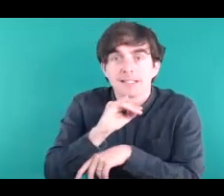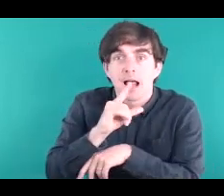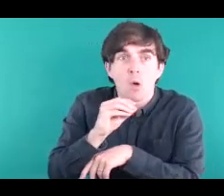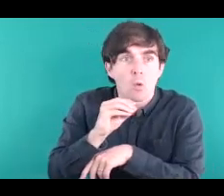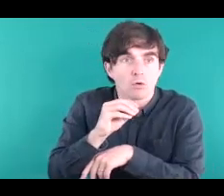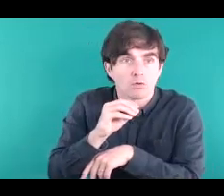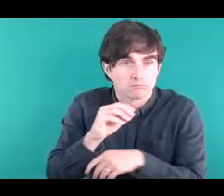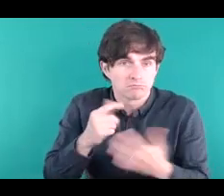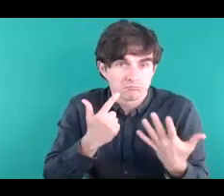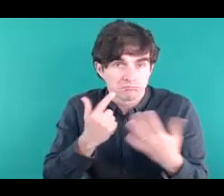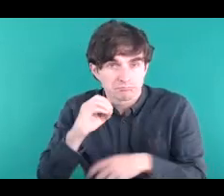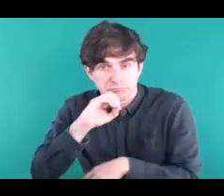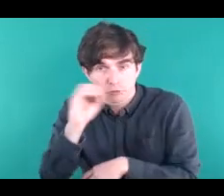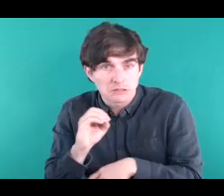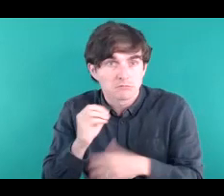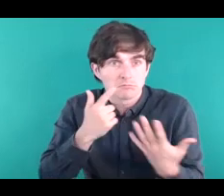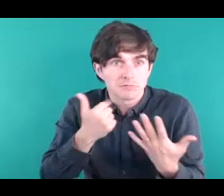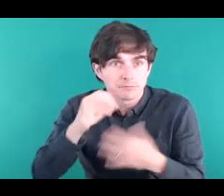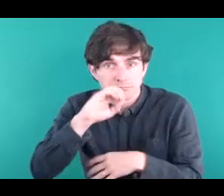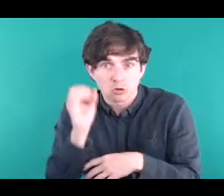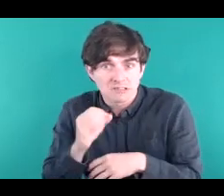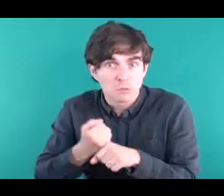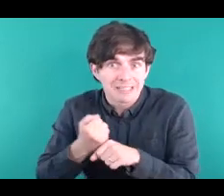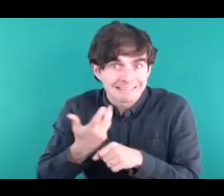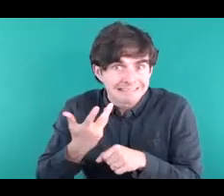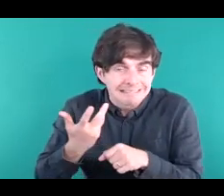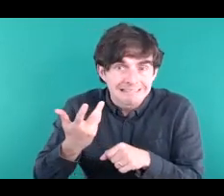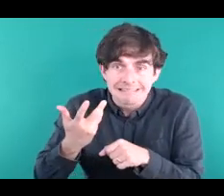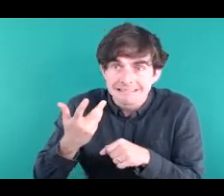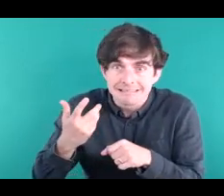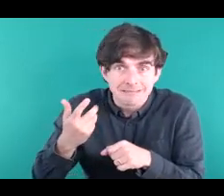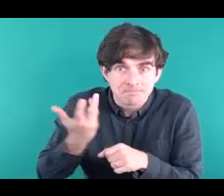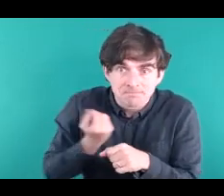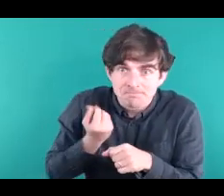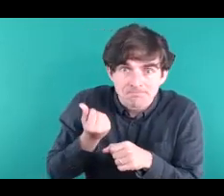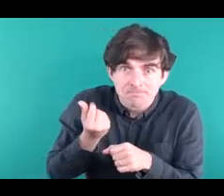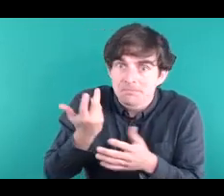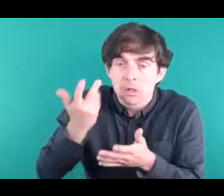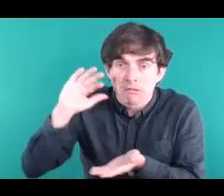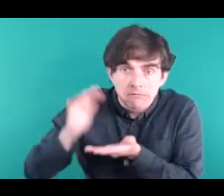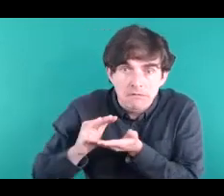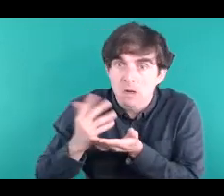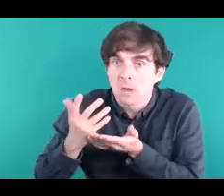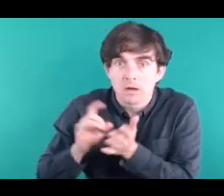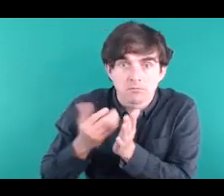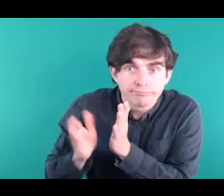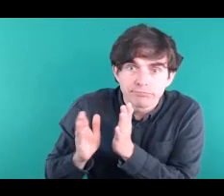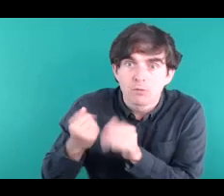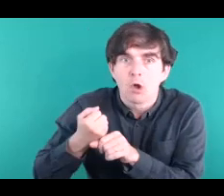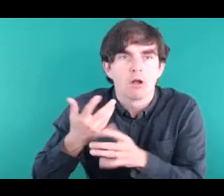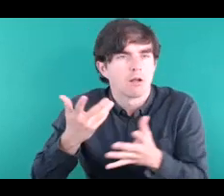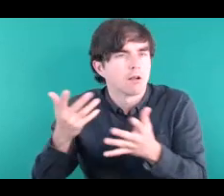definitely worsened the situation for women and girls who already experience intersectional